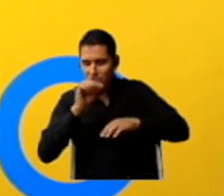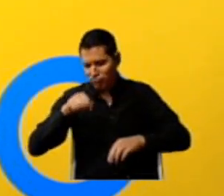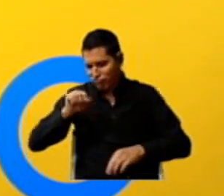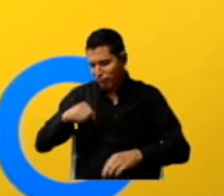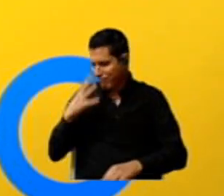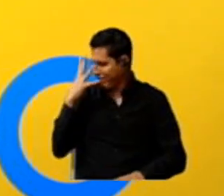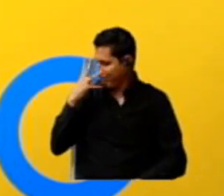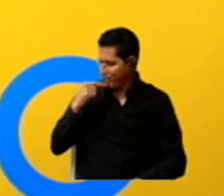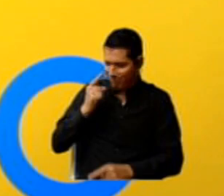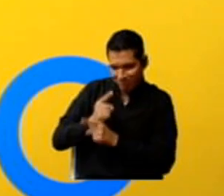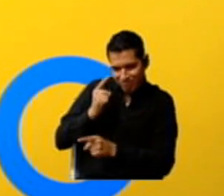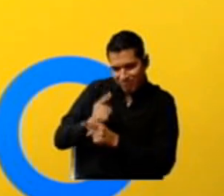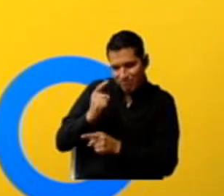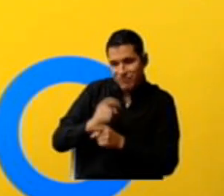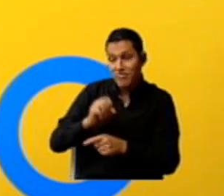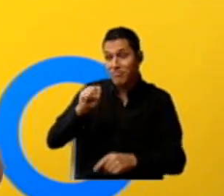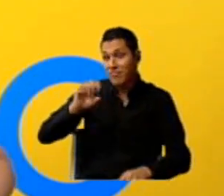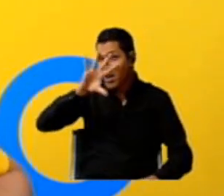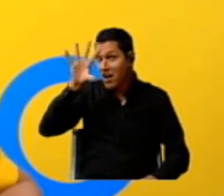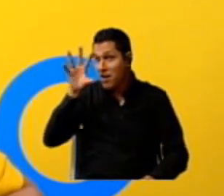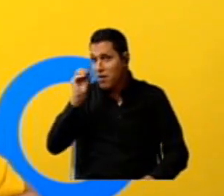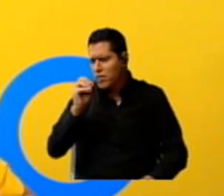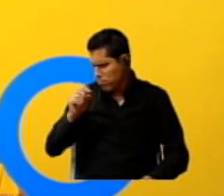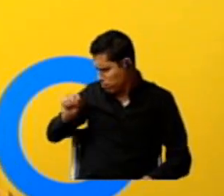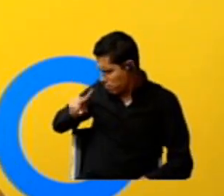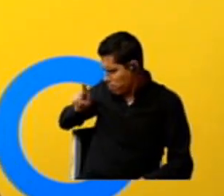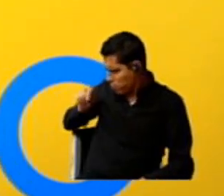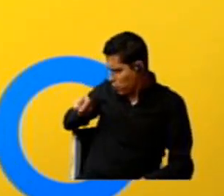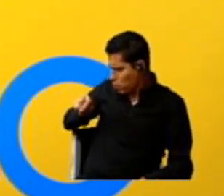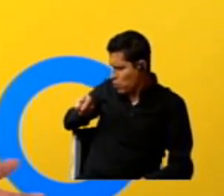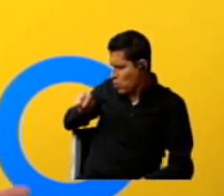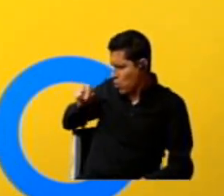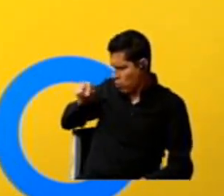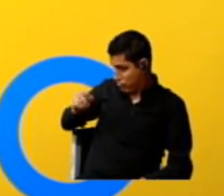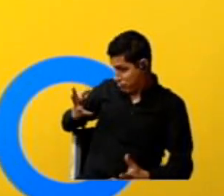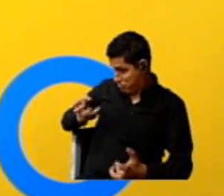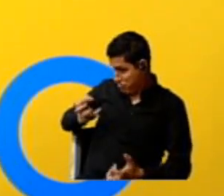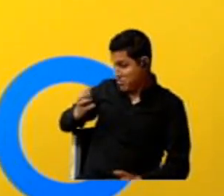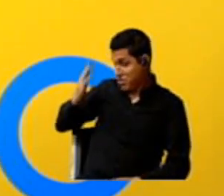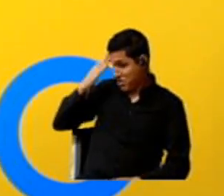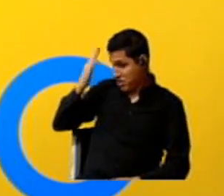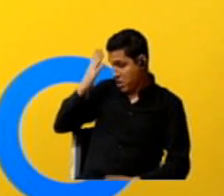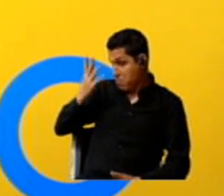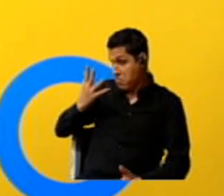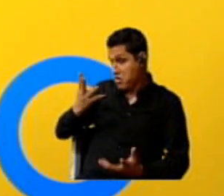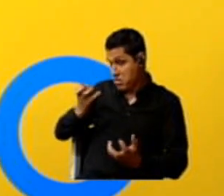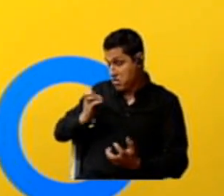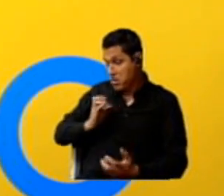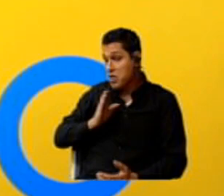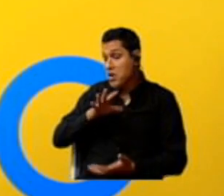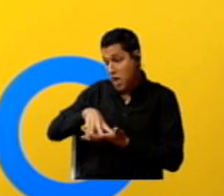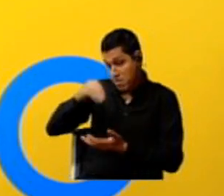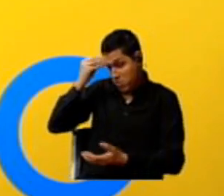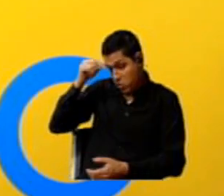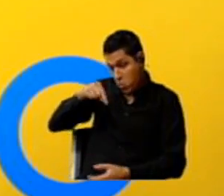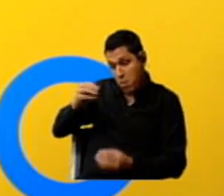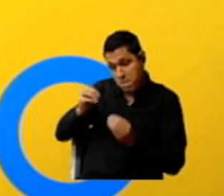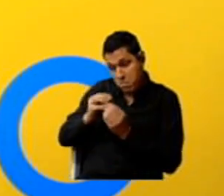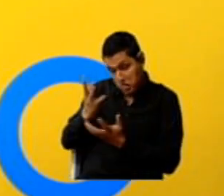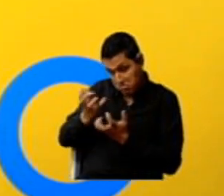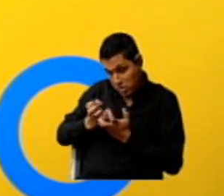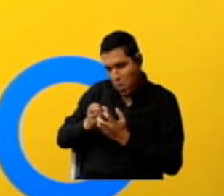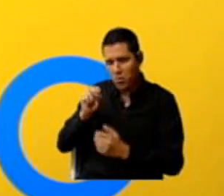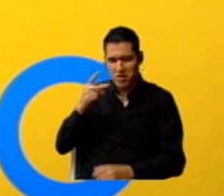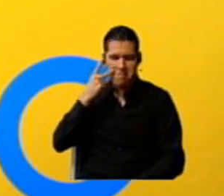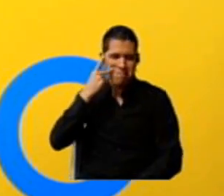Nice. South Africa and Jamaica. Charlotte, do you want to know what we are going to learn today? Okay. Let's